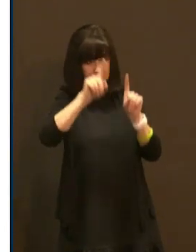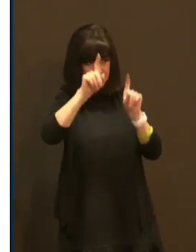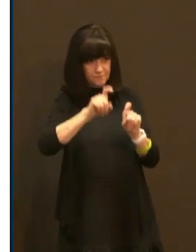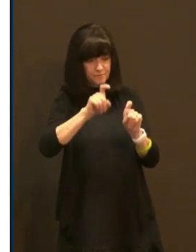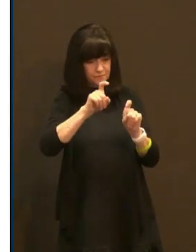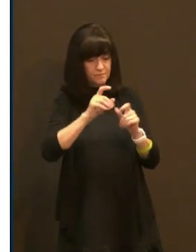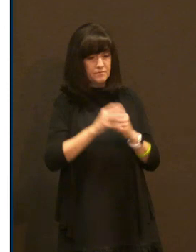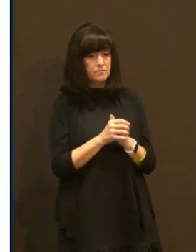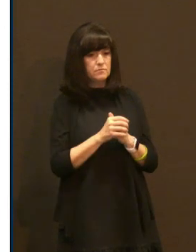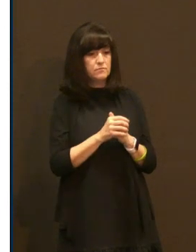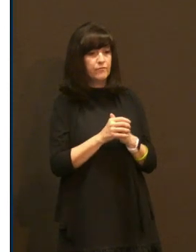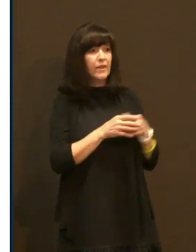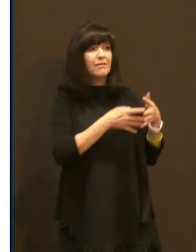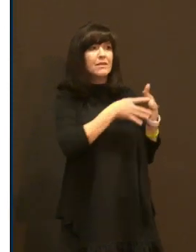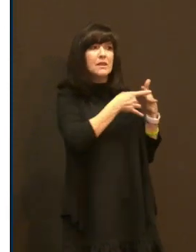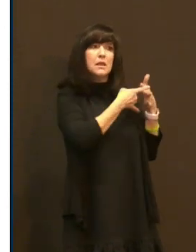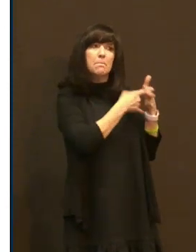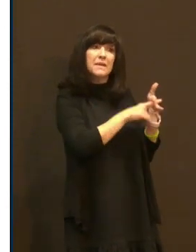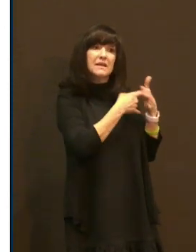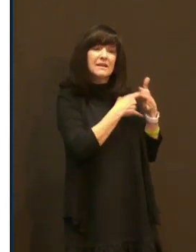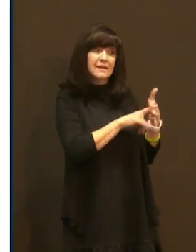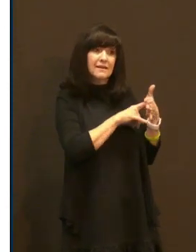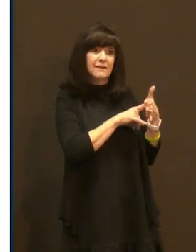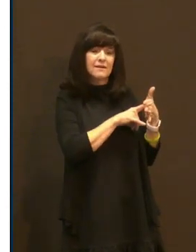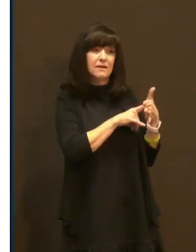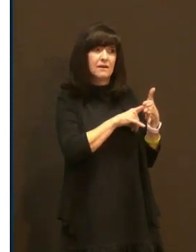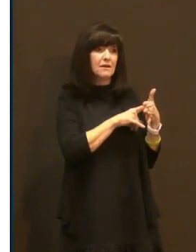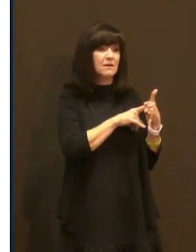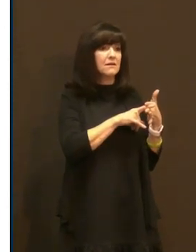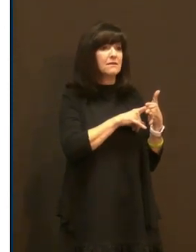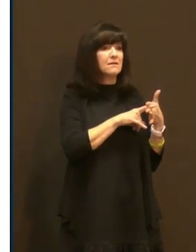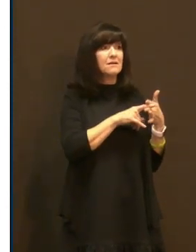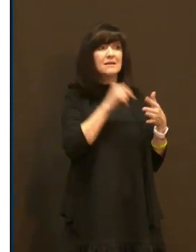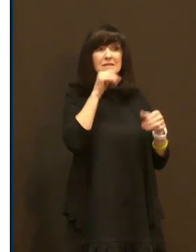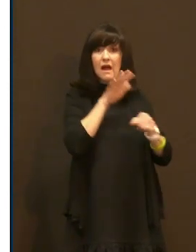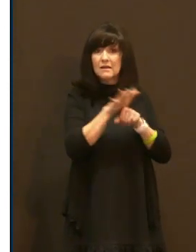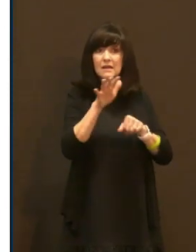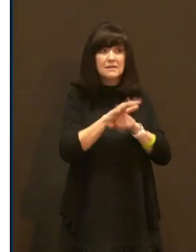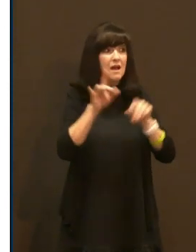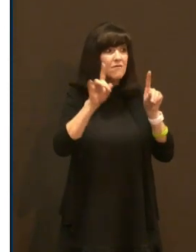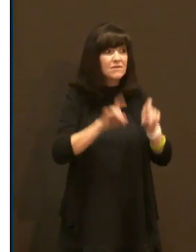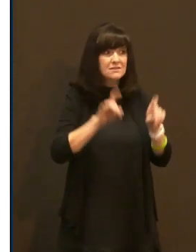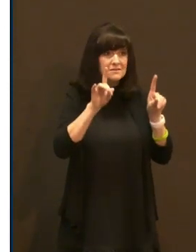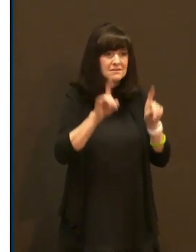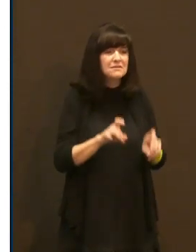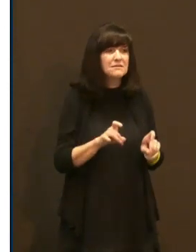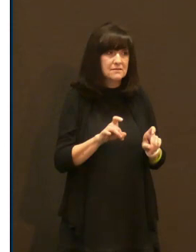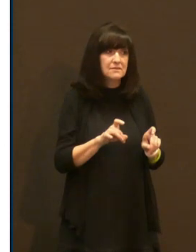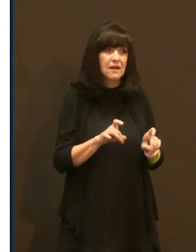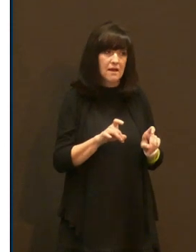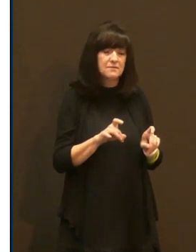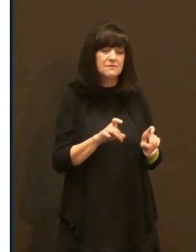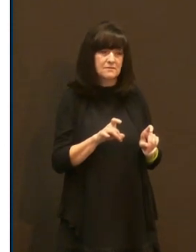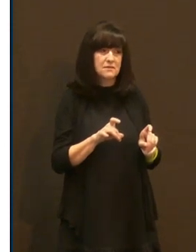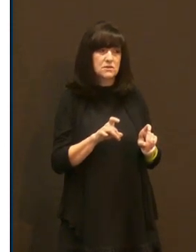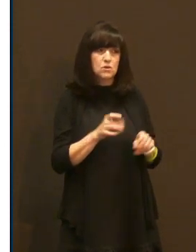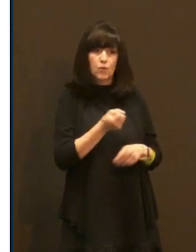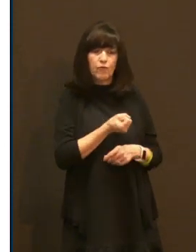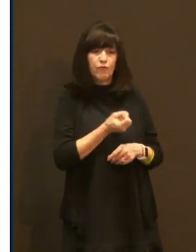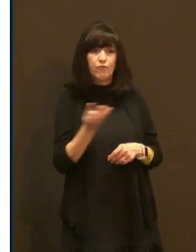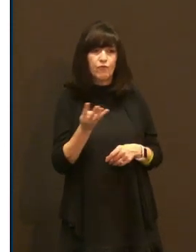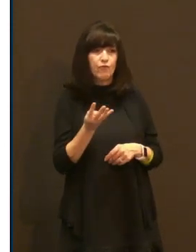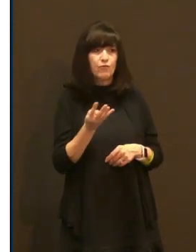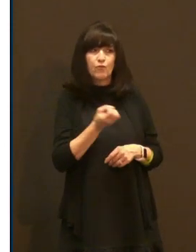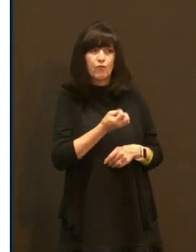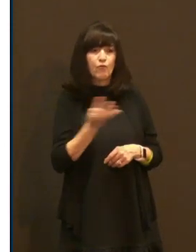we had a shortage of testing, there were less than a handful of deaths that were